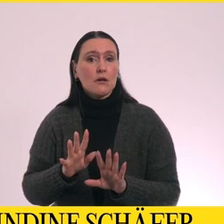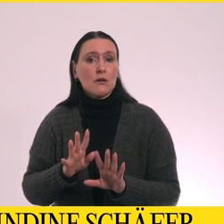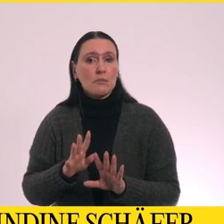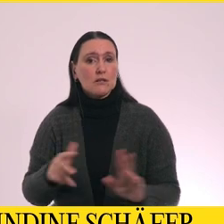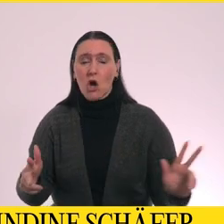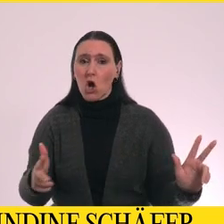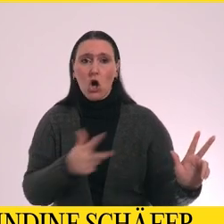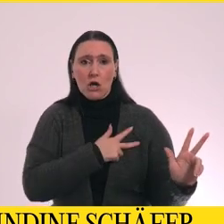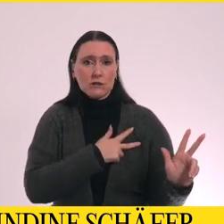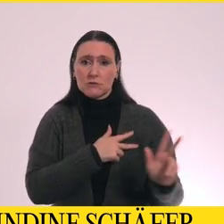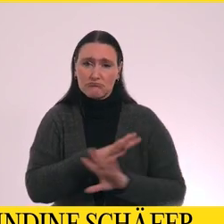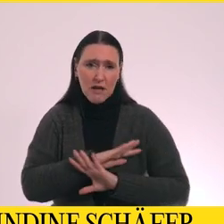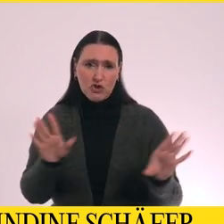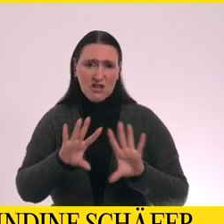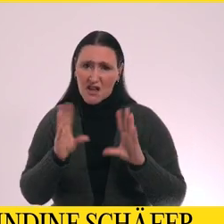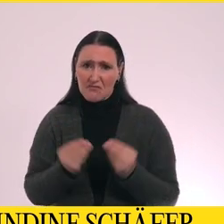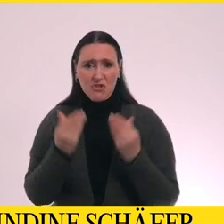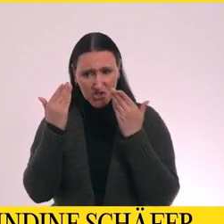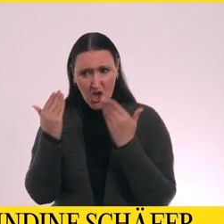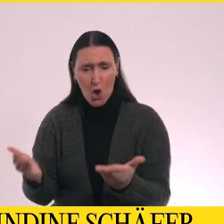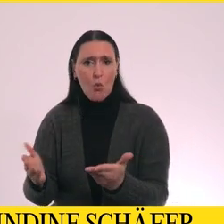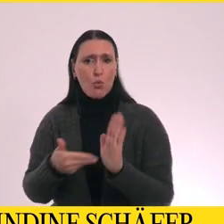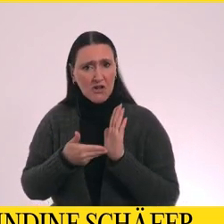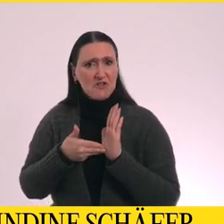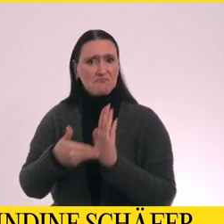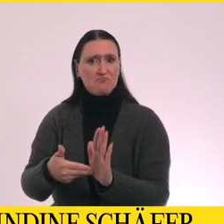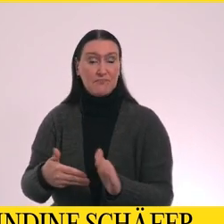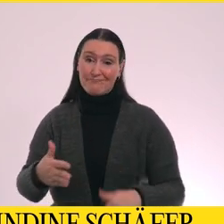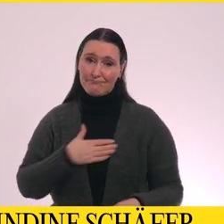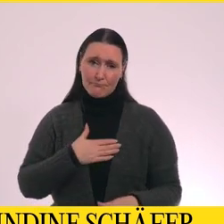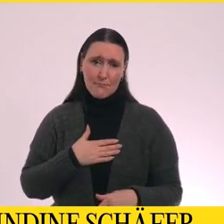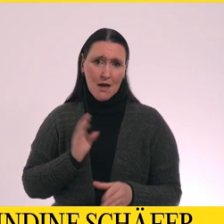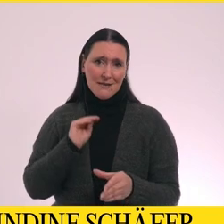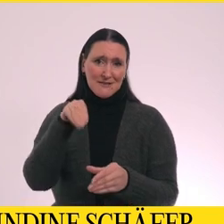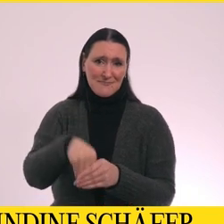sarcastic about it. So yeah, that's a little bit about me and my participation in the exhibition.